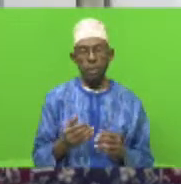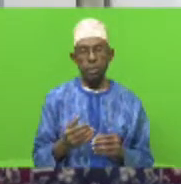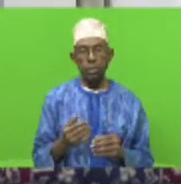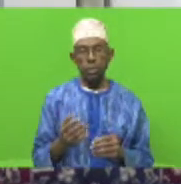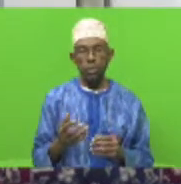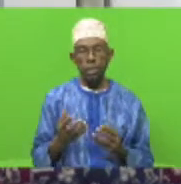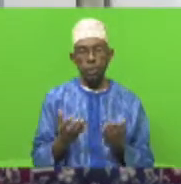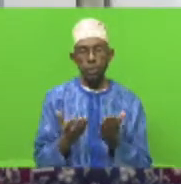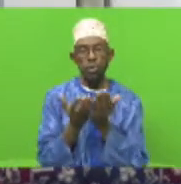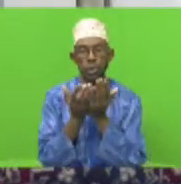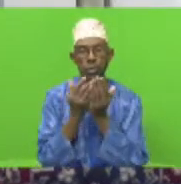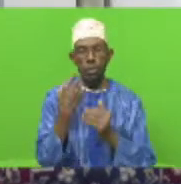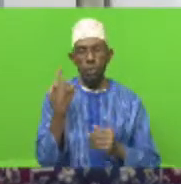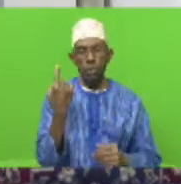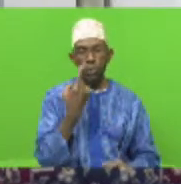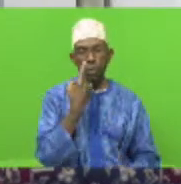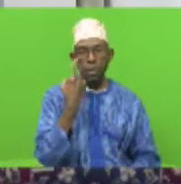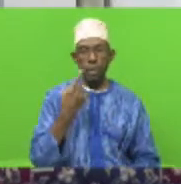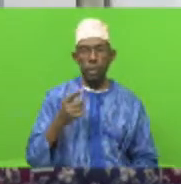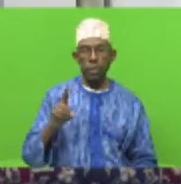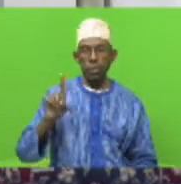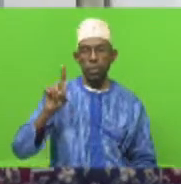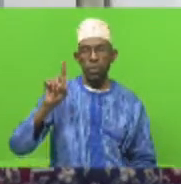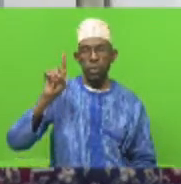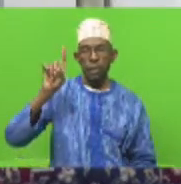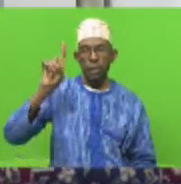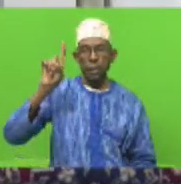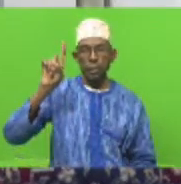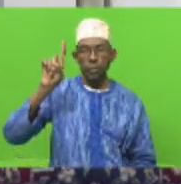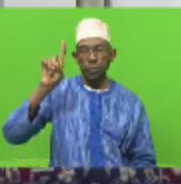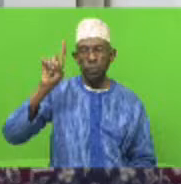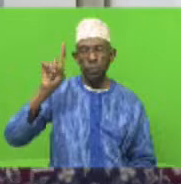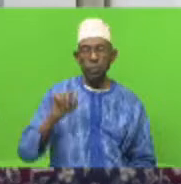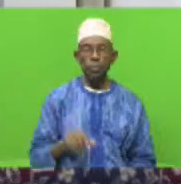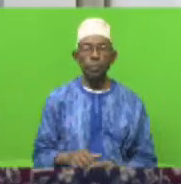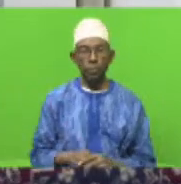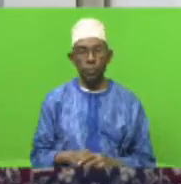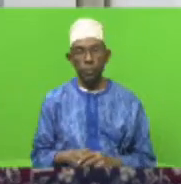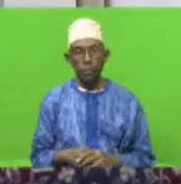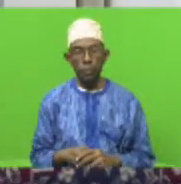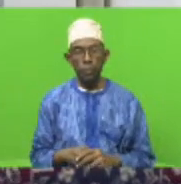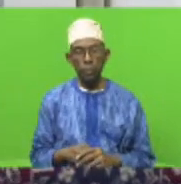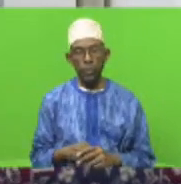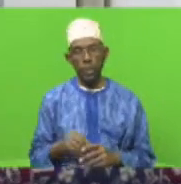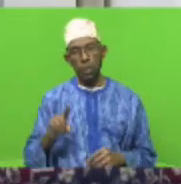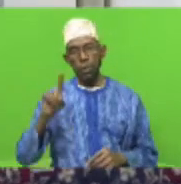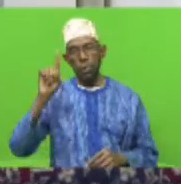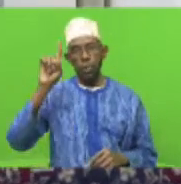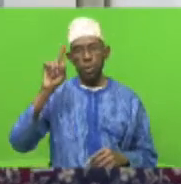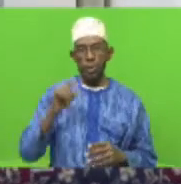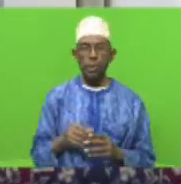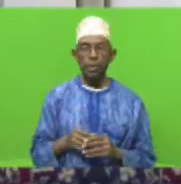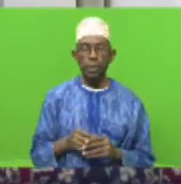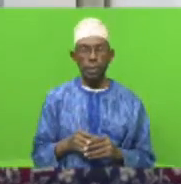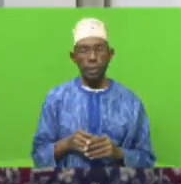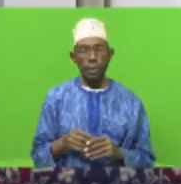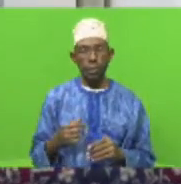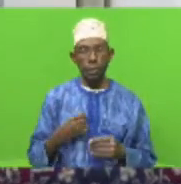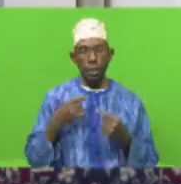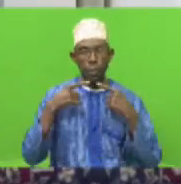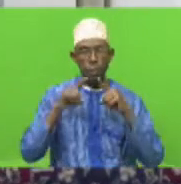au Mungu apasaye kuabudiwa kwa haki ila